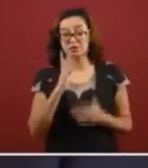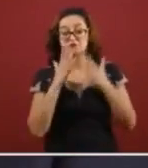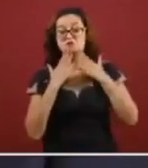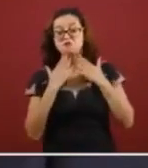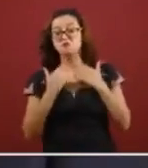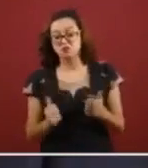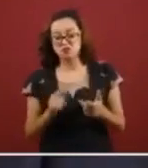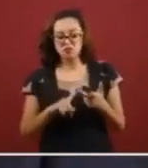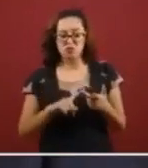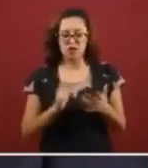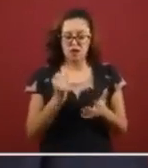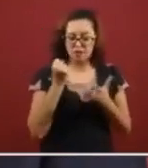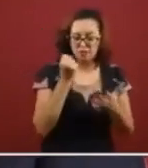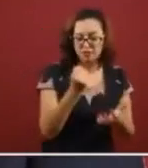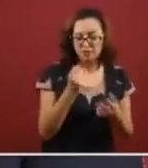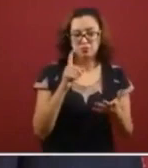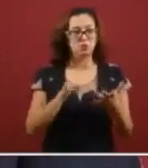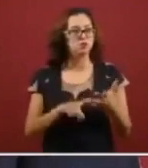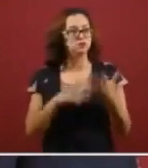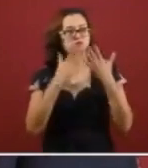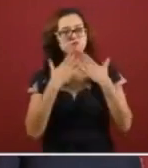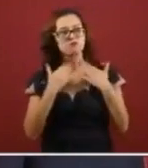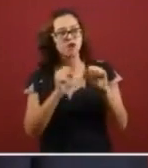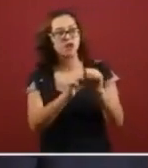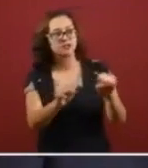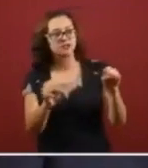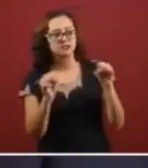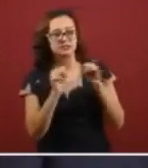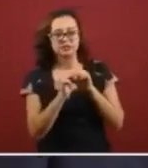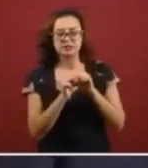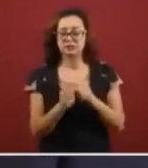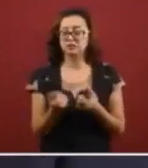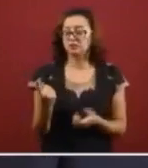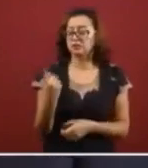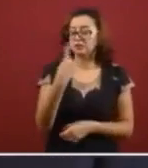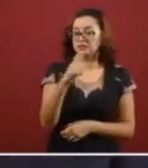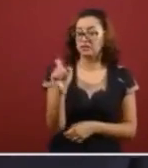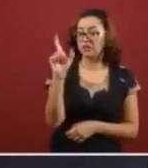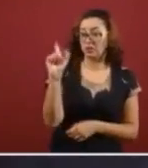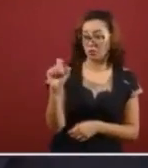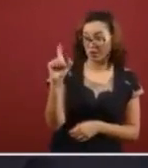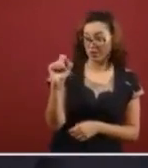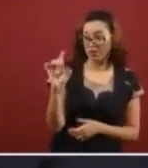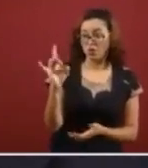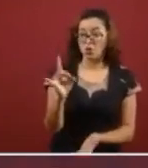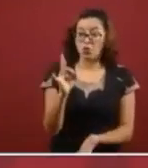due to budget or due to space. They used to say out of